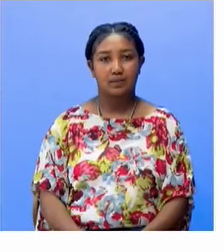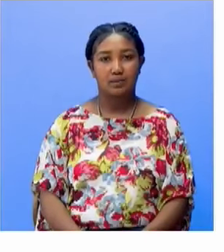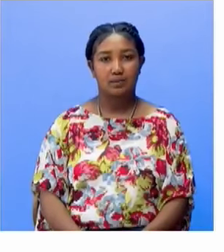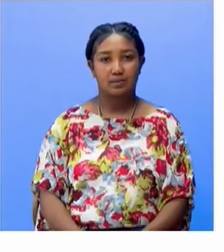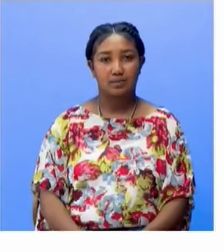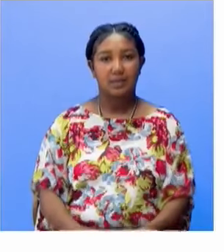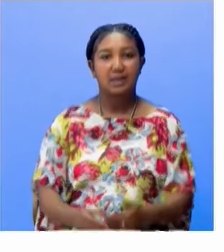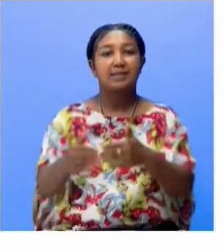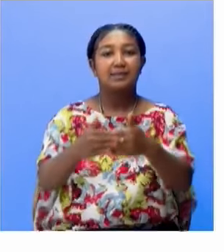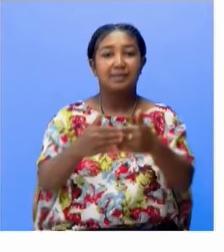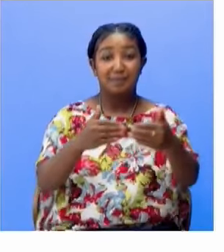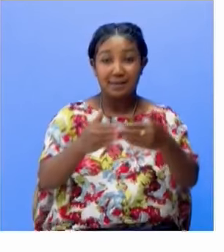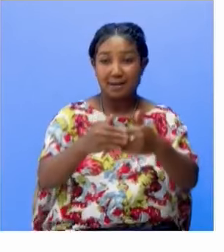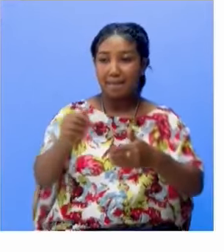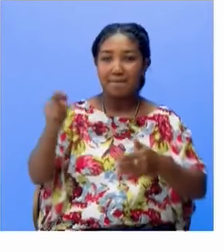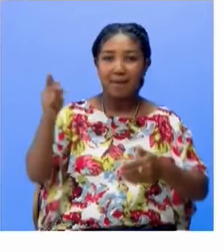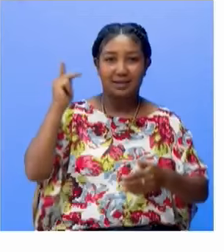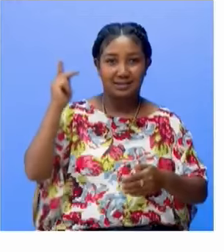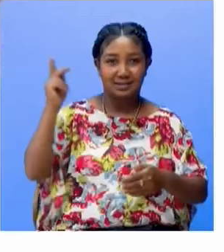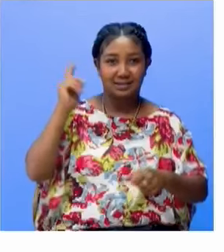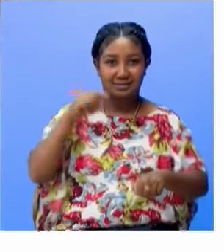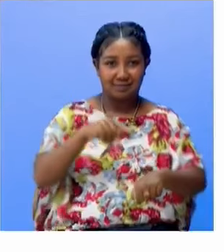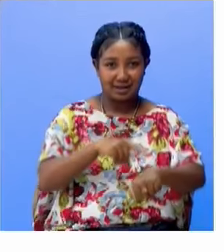The simple past tense.